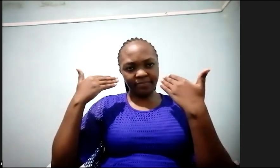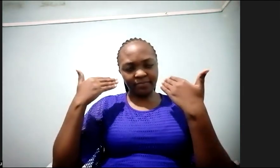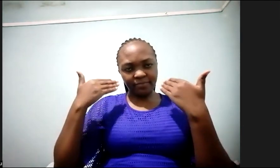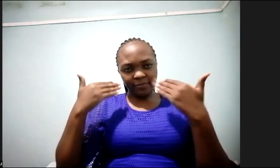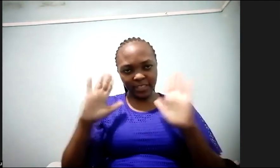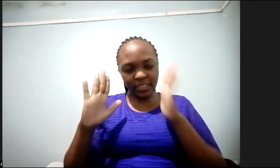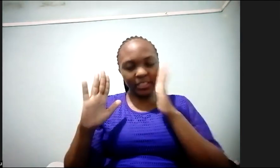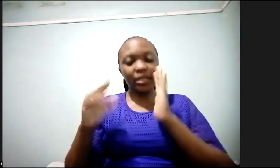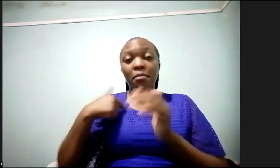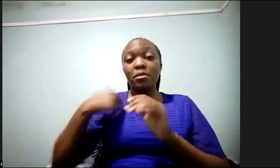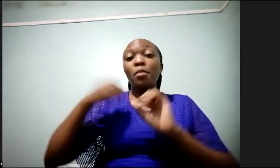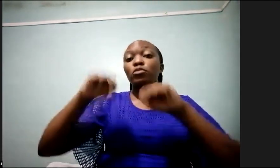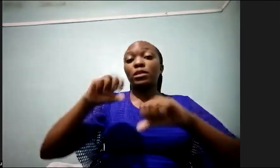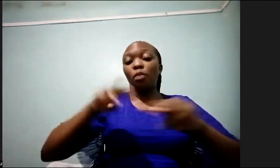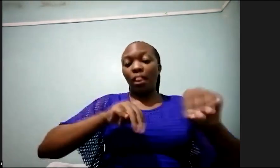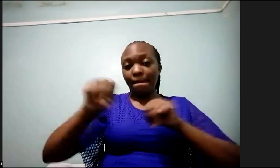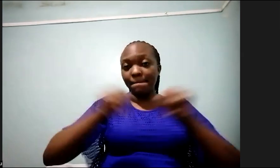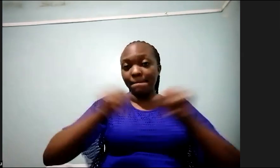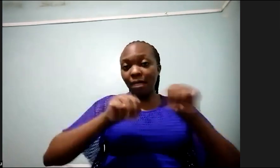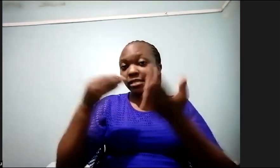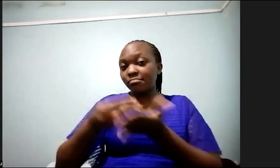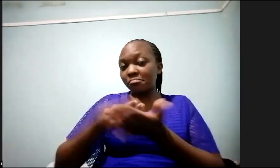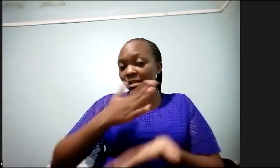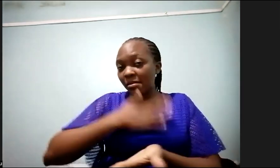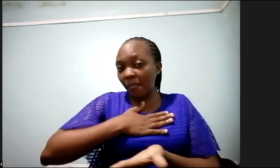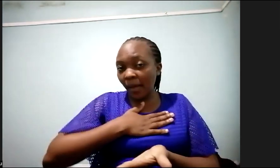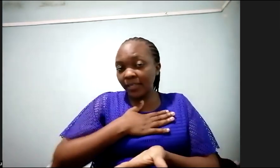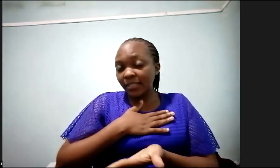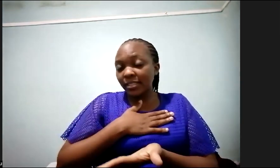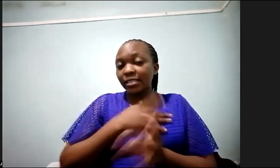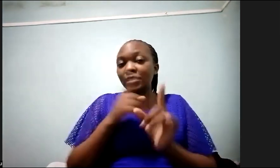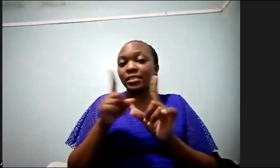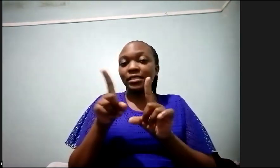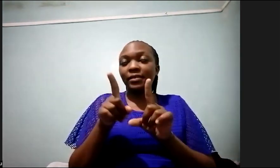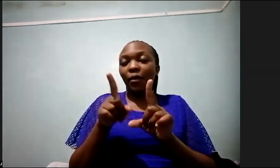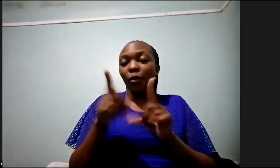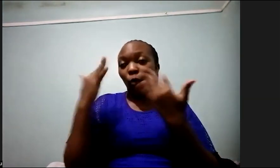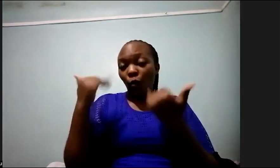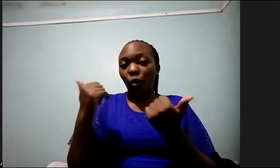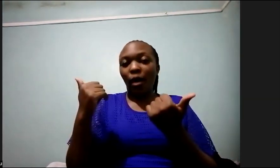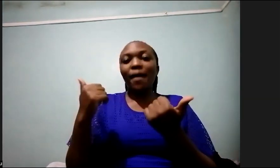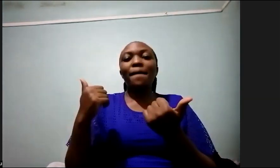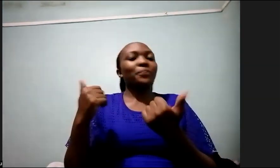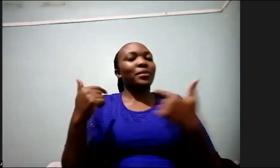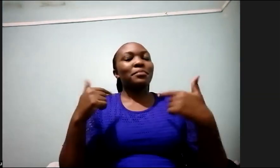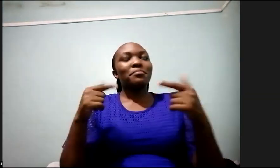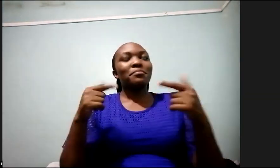manage so that I can be able to, so that I can be able to manage my expenses.